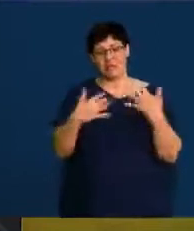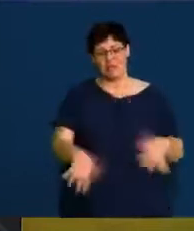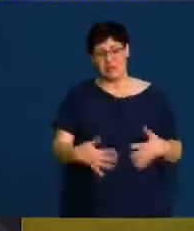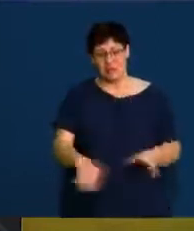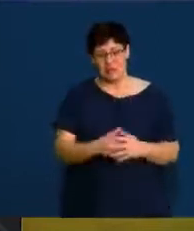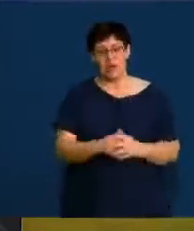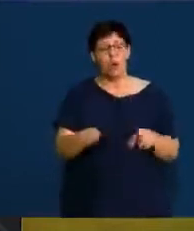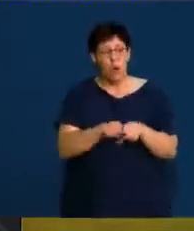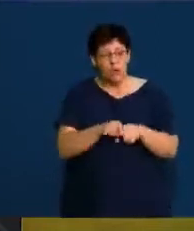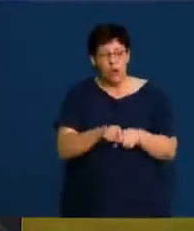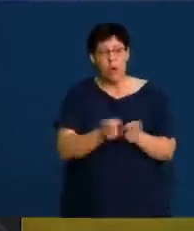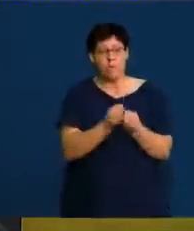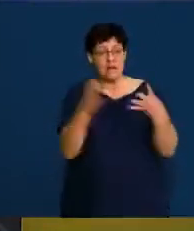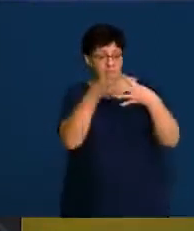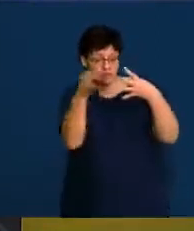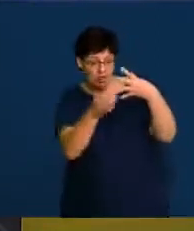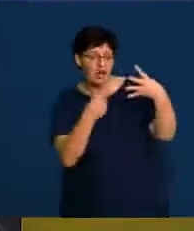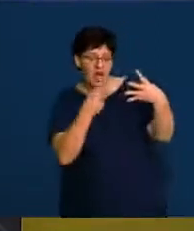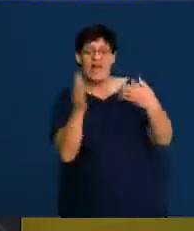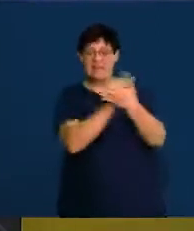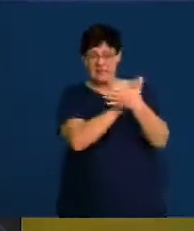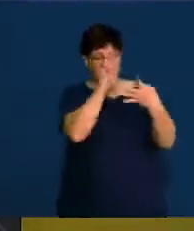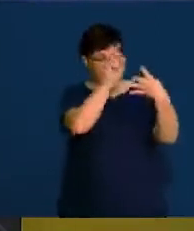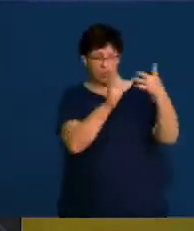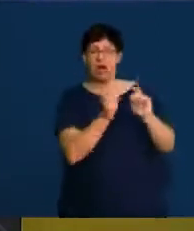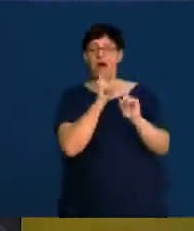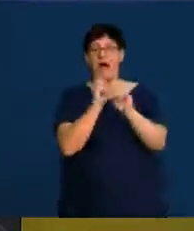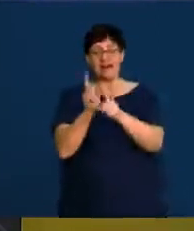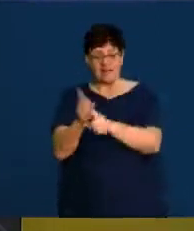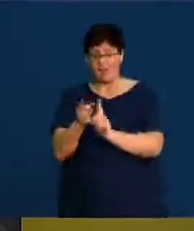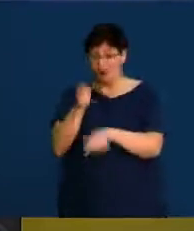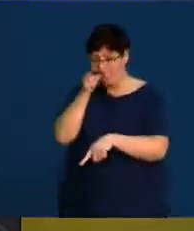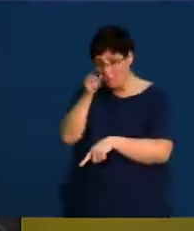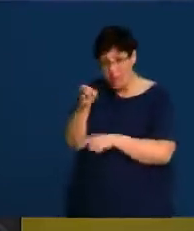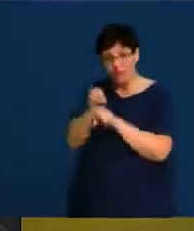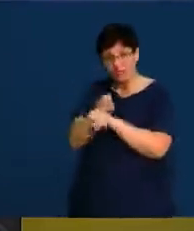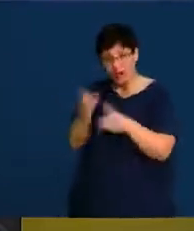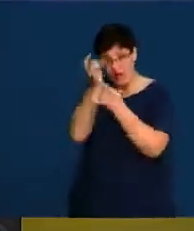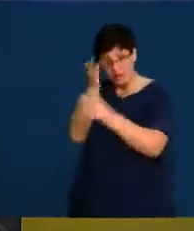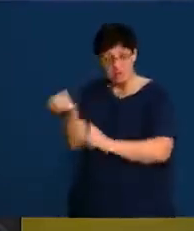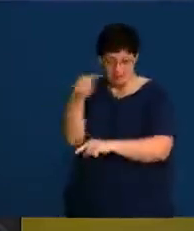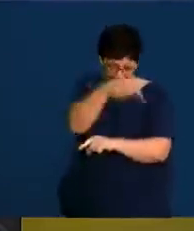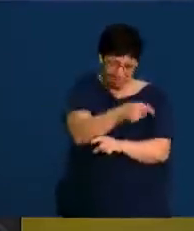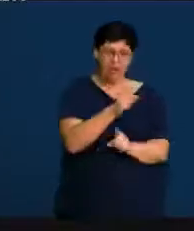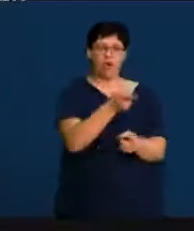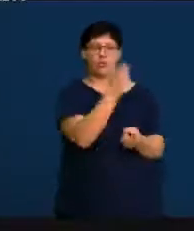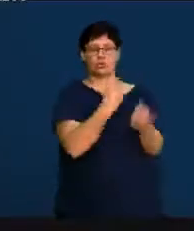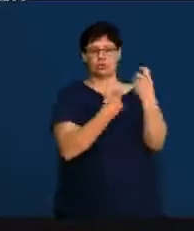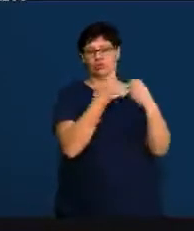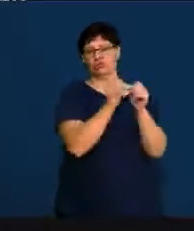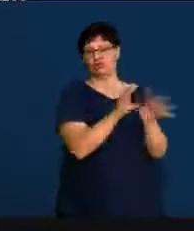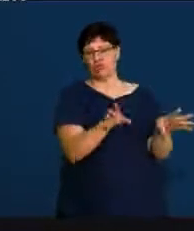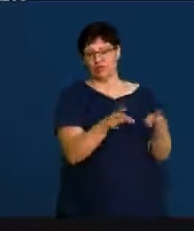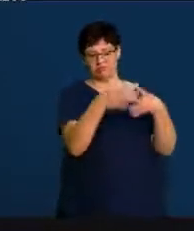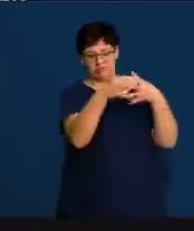you in multiple choice, where some of the questions from the general information is asked on the multiple choice. Let's